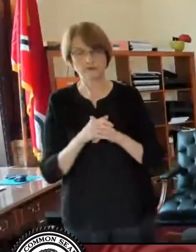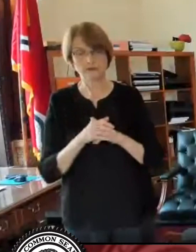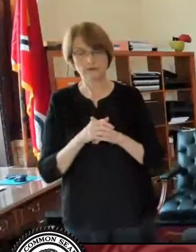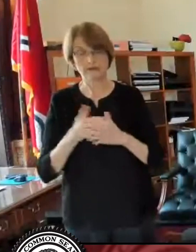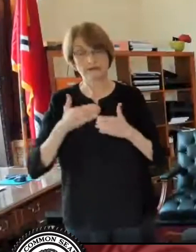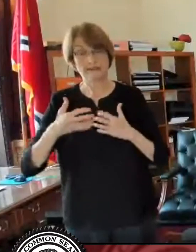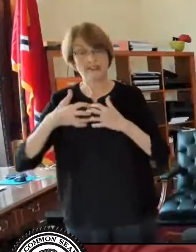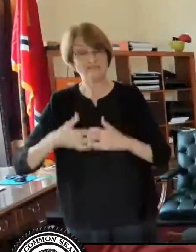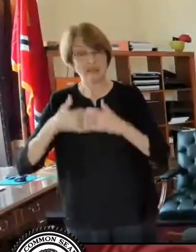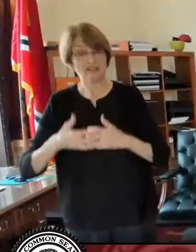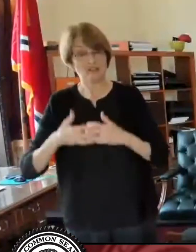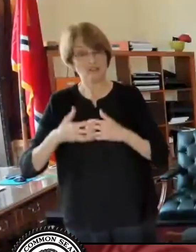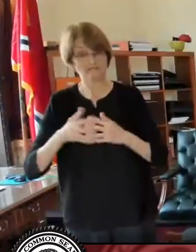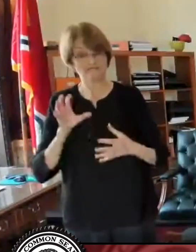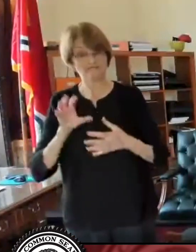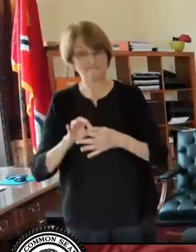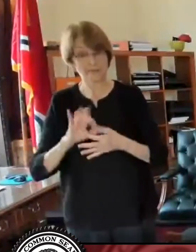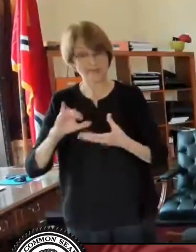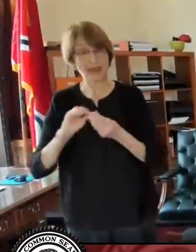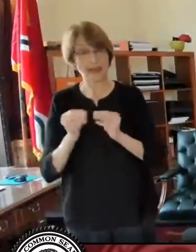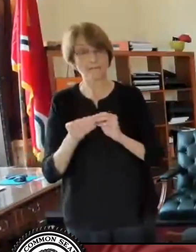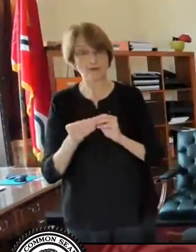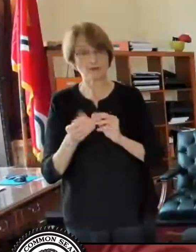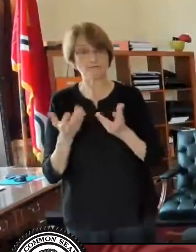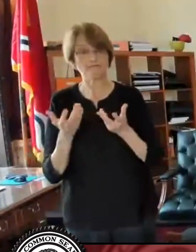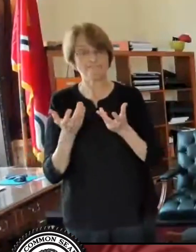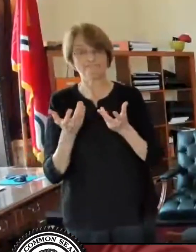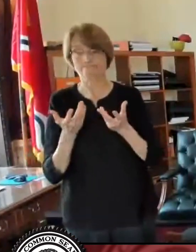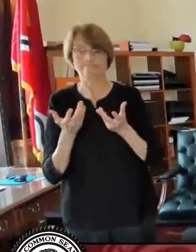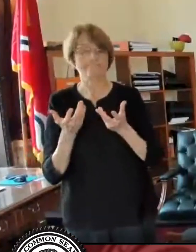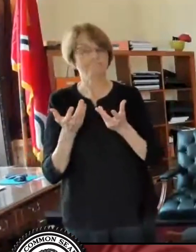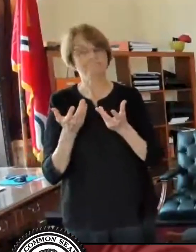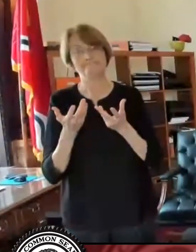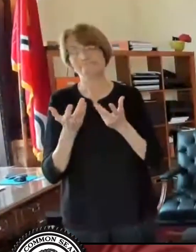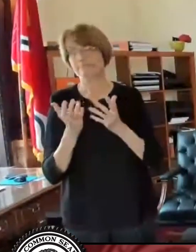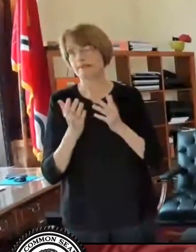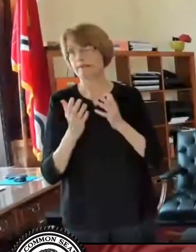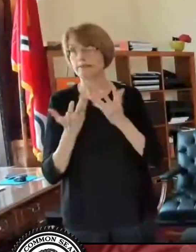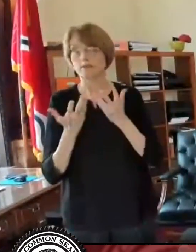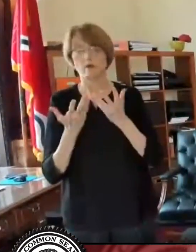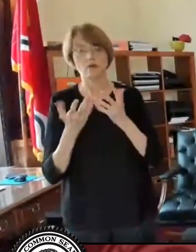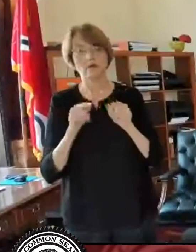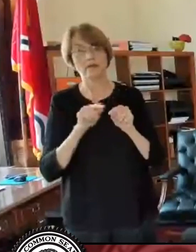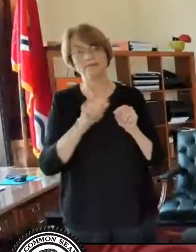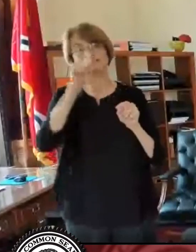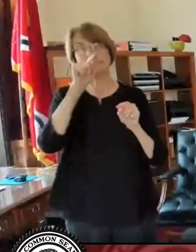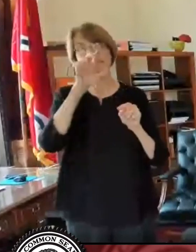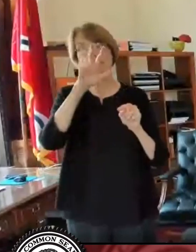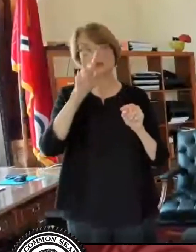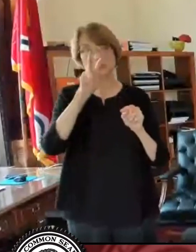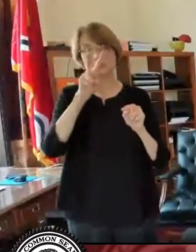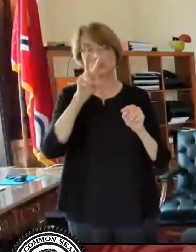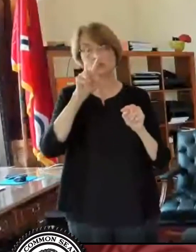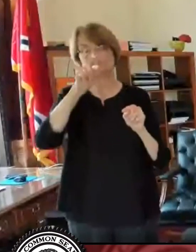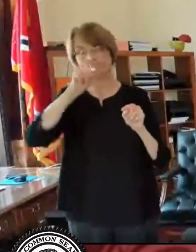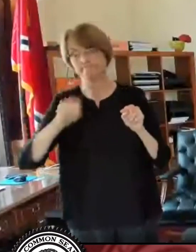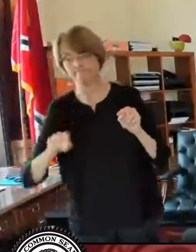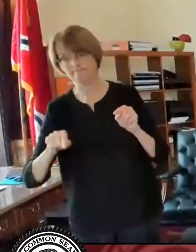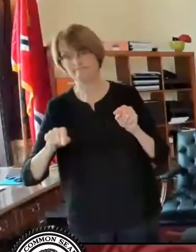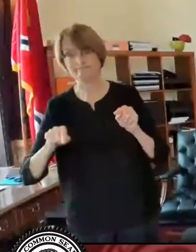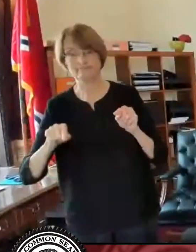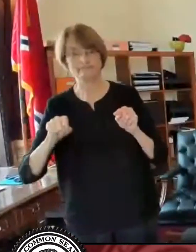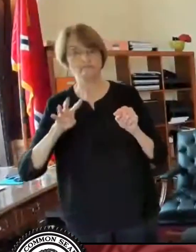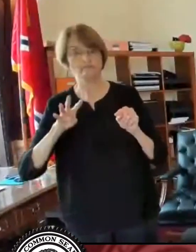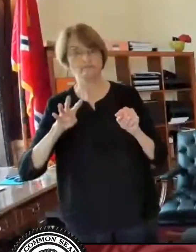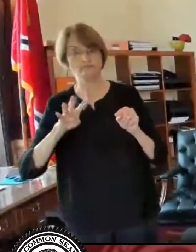ventilator number, has been running as high as 52 and as low as it looks like